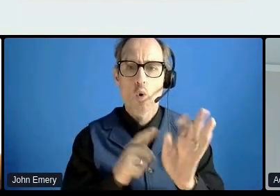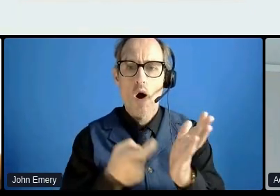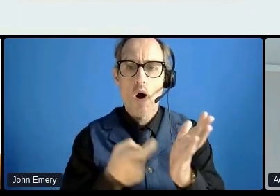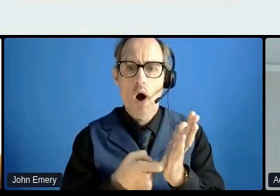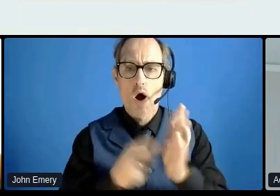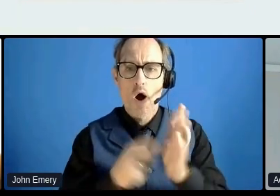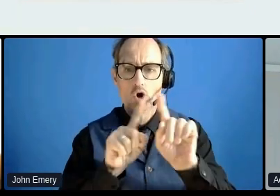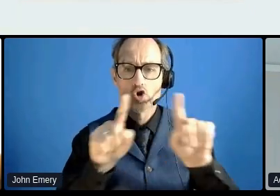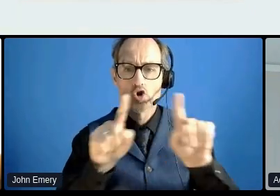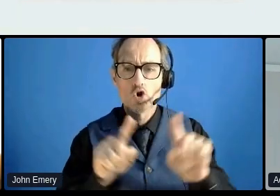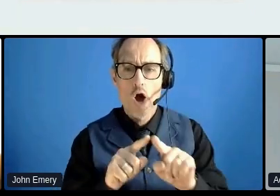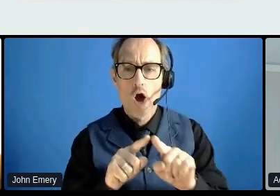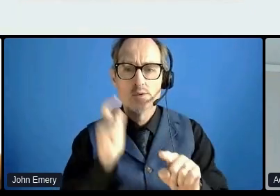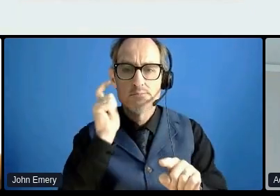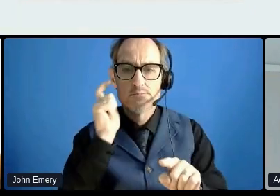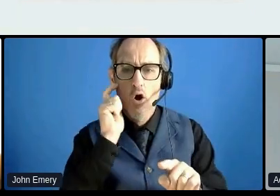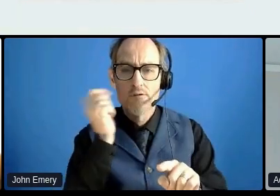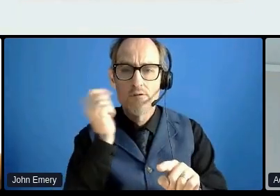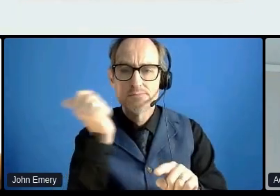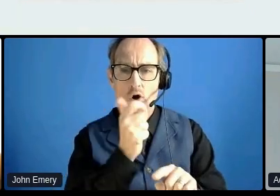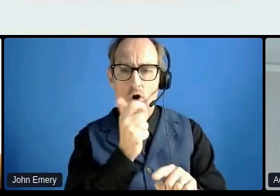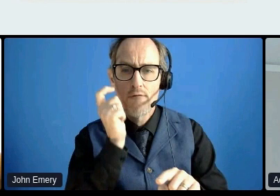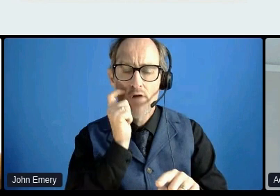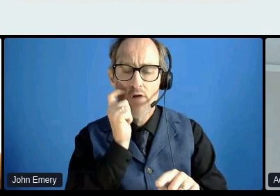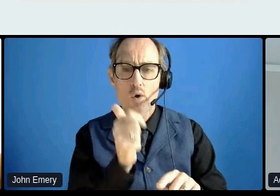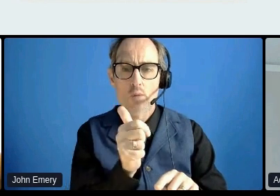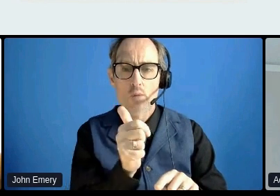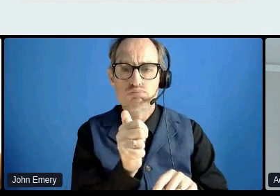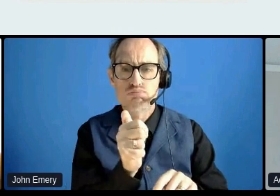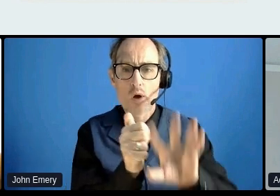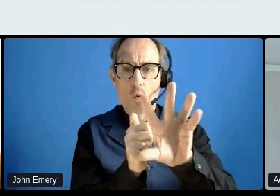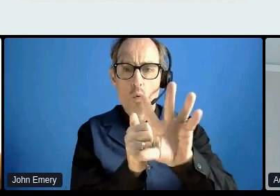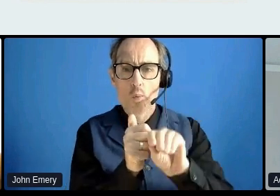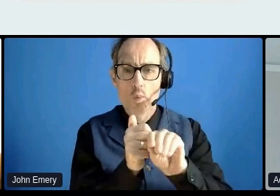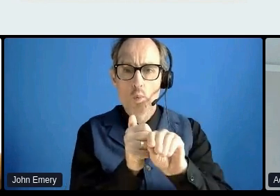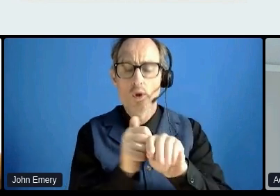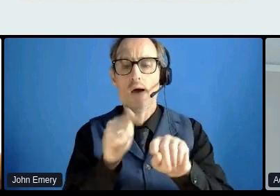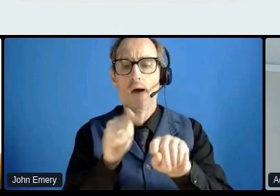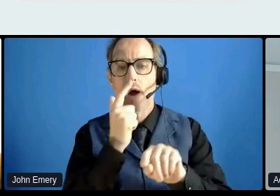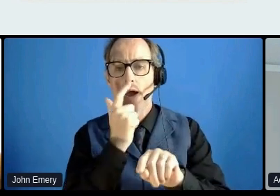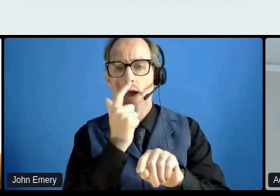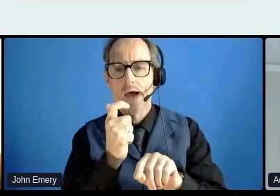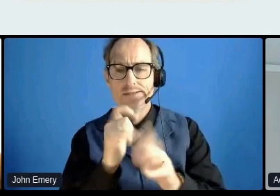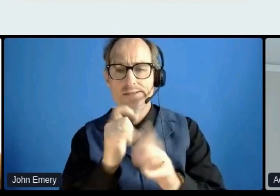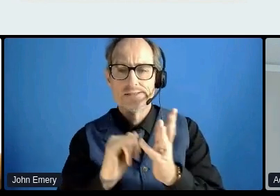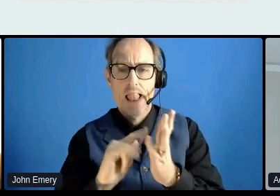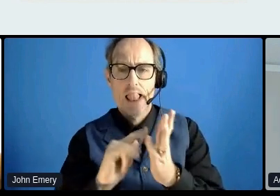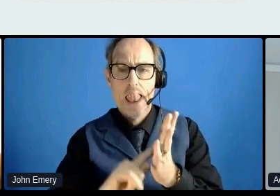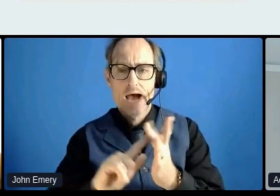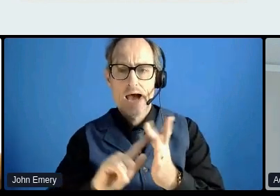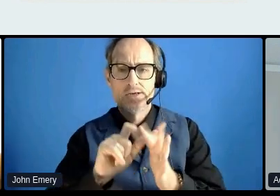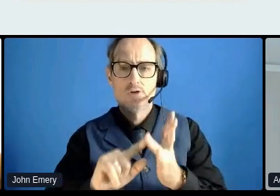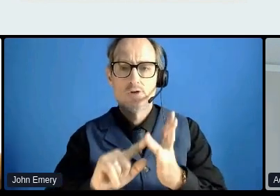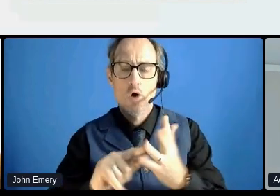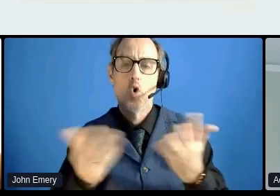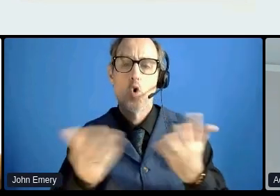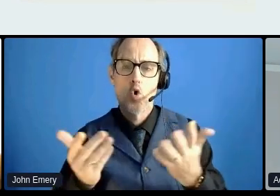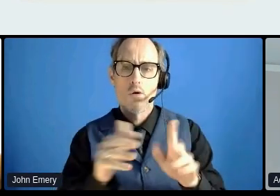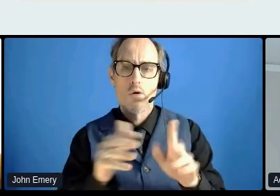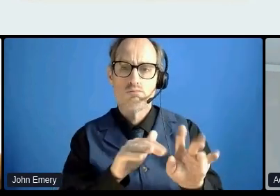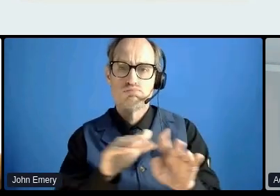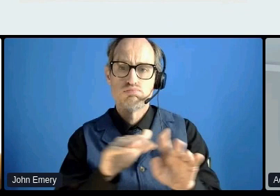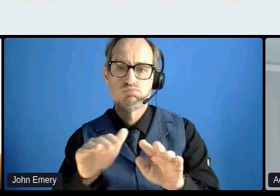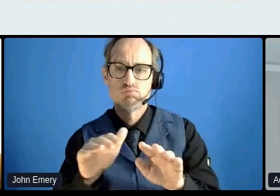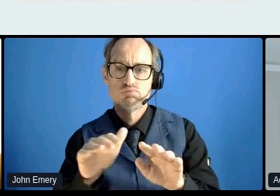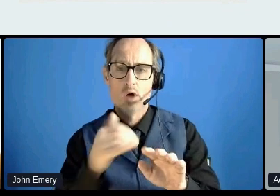you and scan that code, it will take you directly to the Slido. But there's also, if you go to slido.com and put